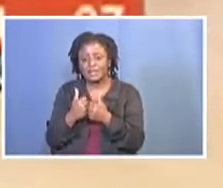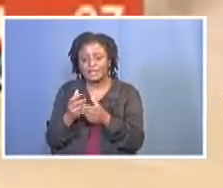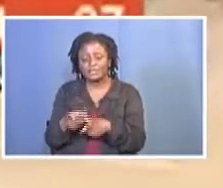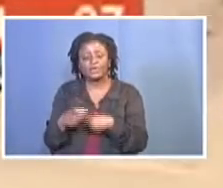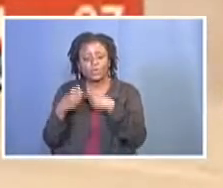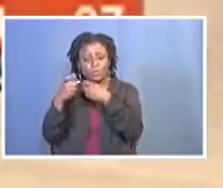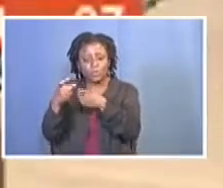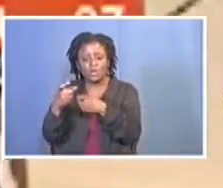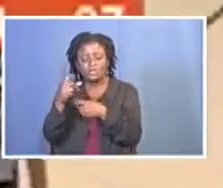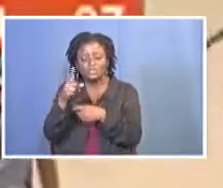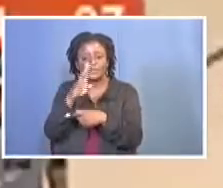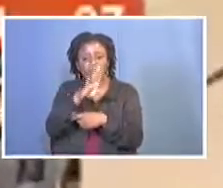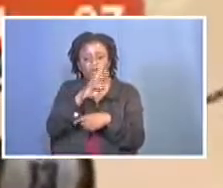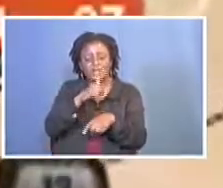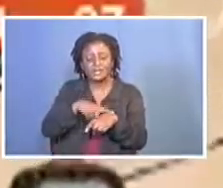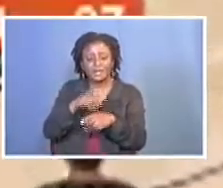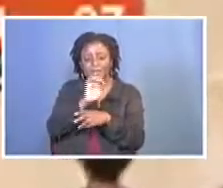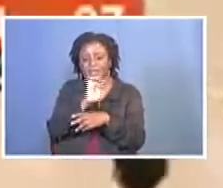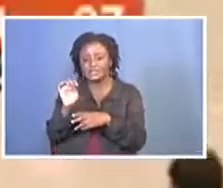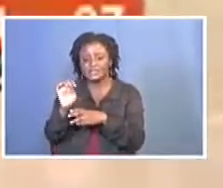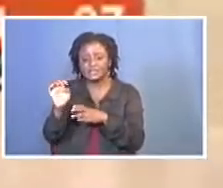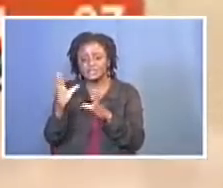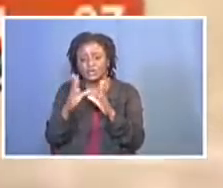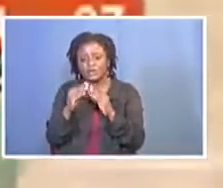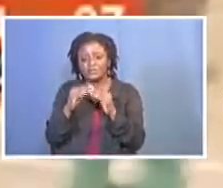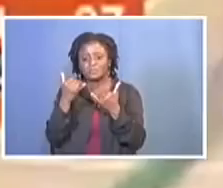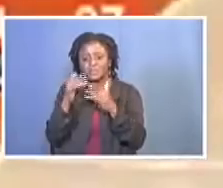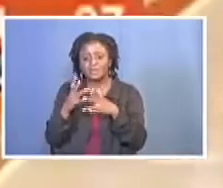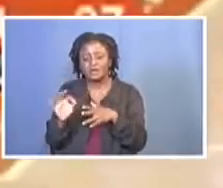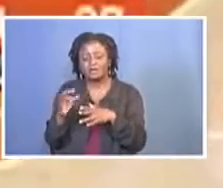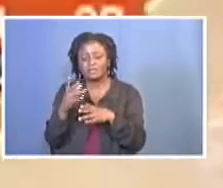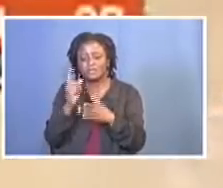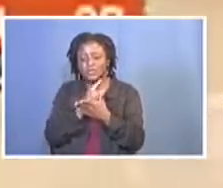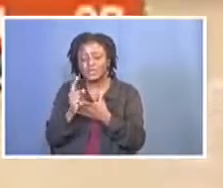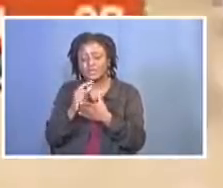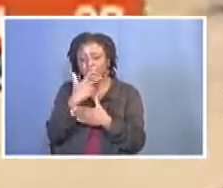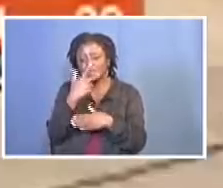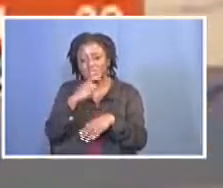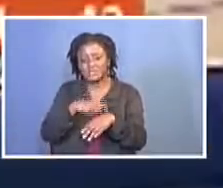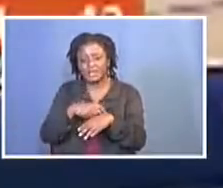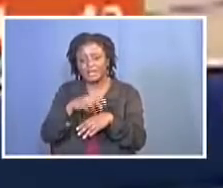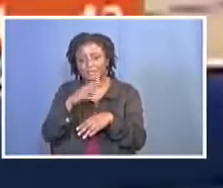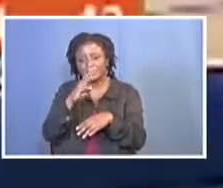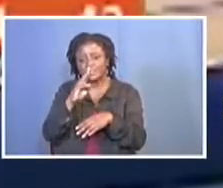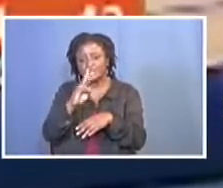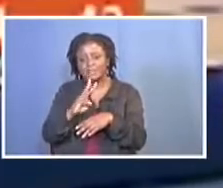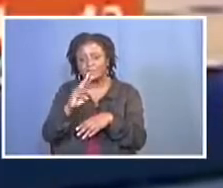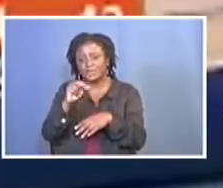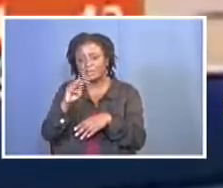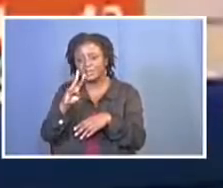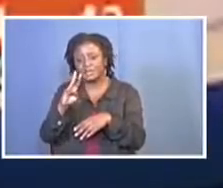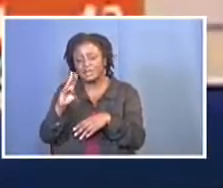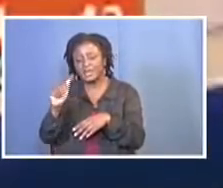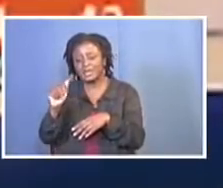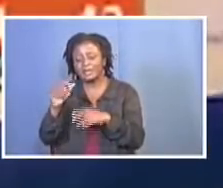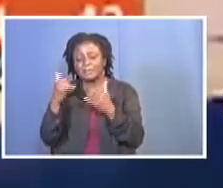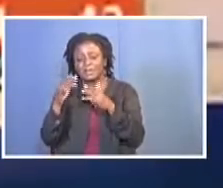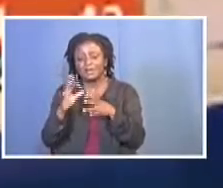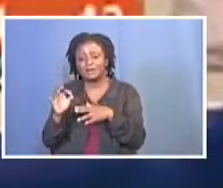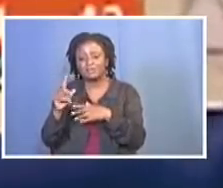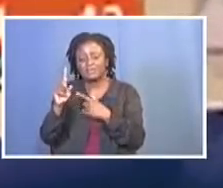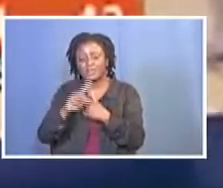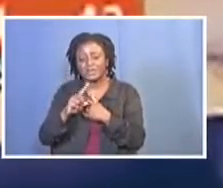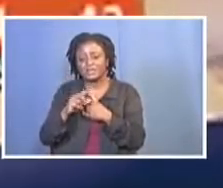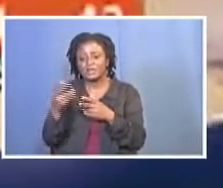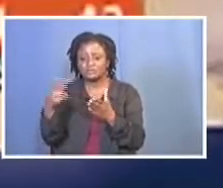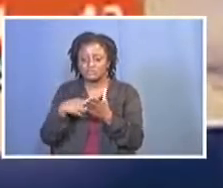was a 4-time Eastern Conference Player of the Week and a 3-time WNBA Player of the Month. Jones was also awarded Peak Performer in